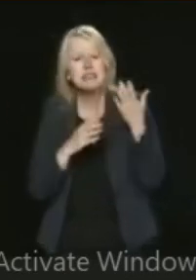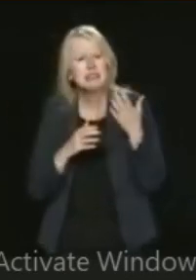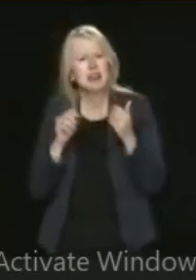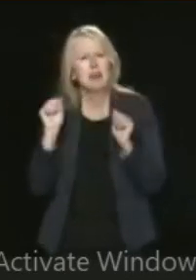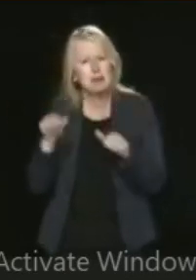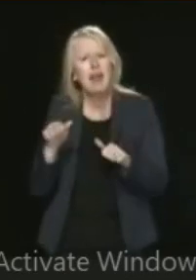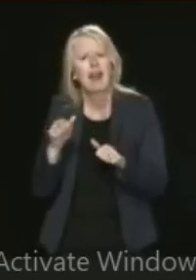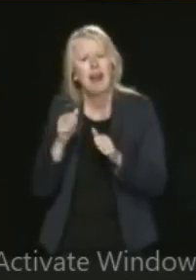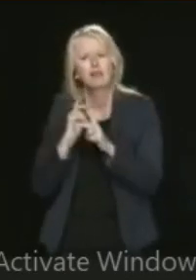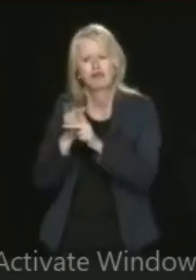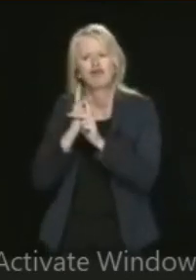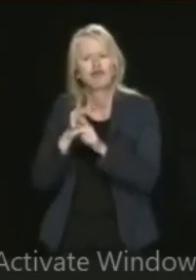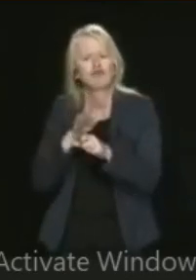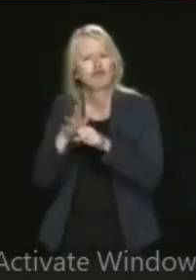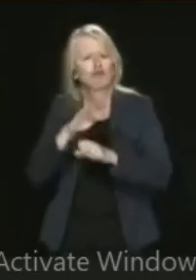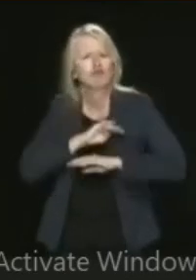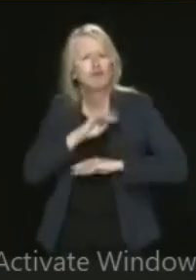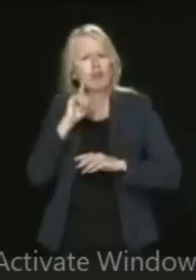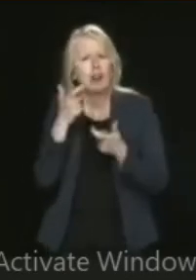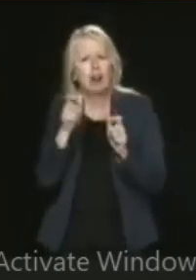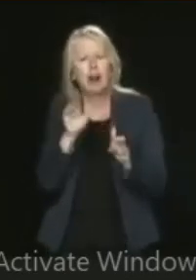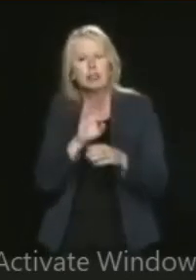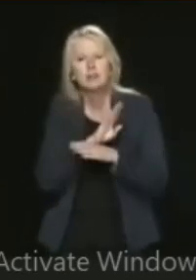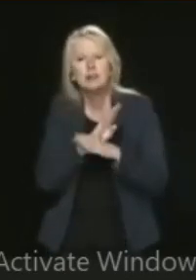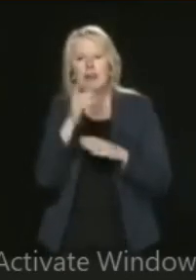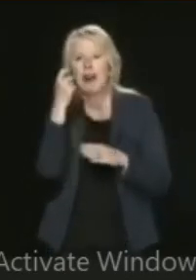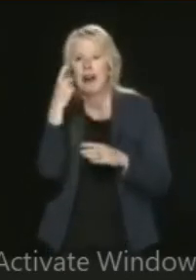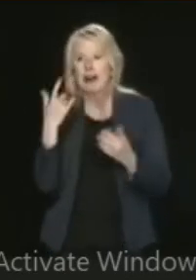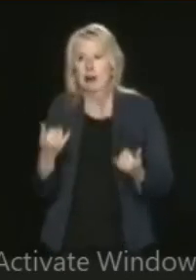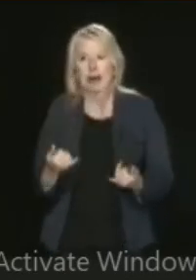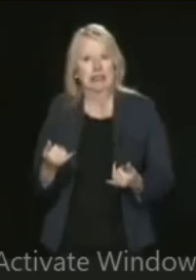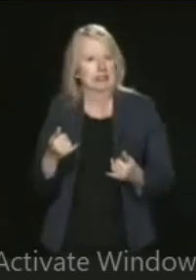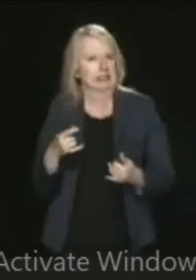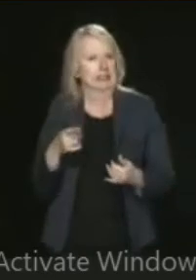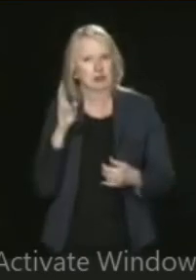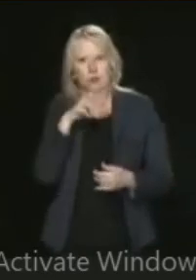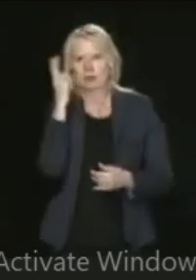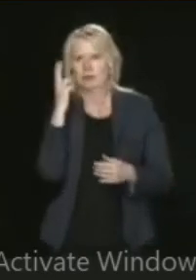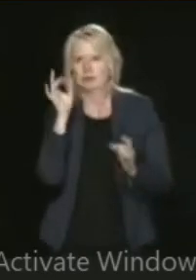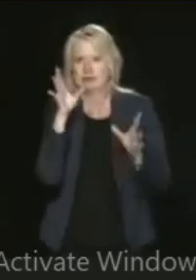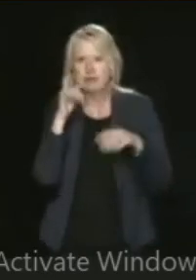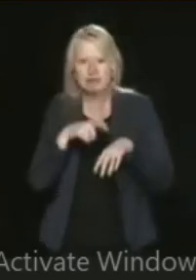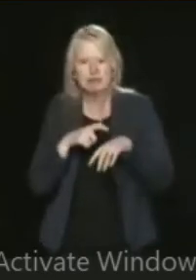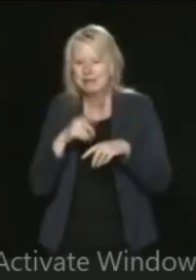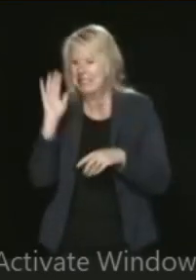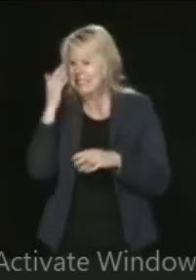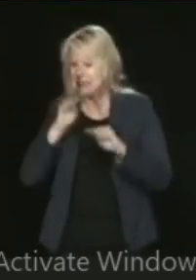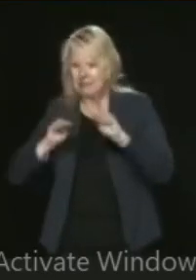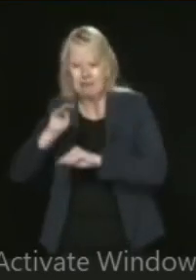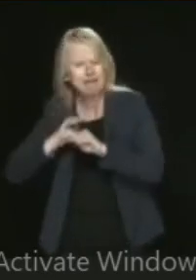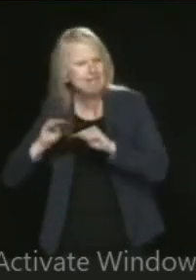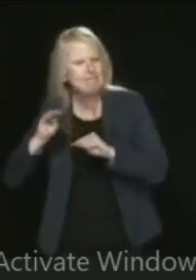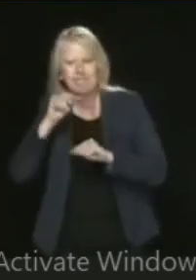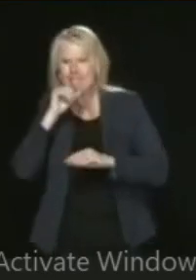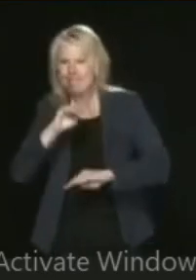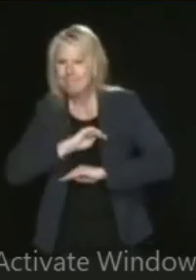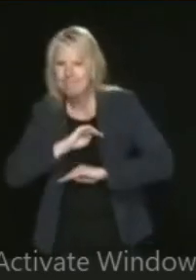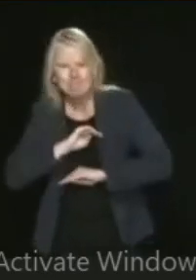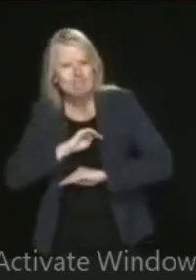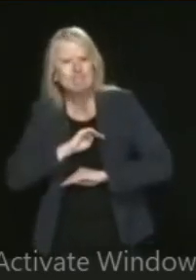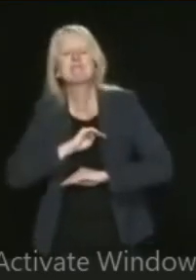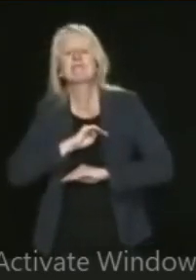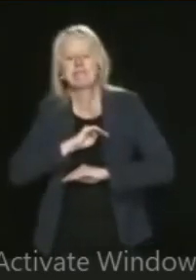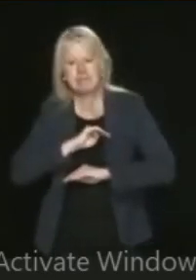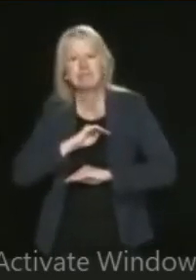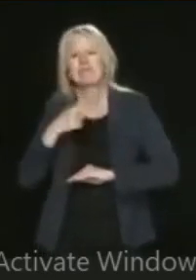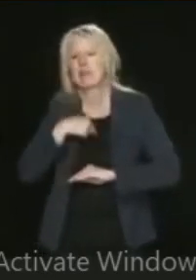large businesses. But in an extraordinary situation when that isn't always enough, we must act to